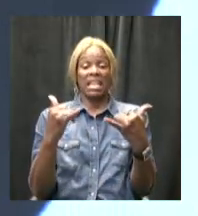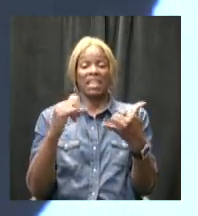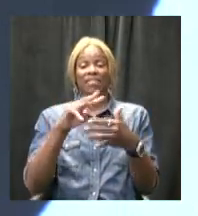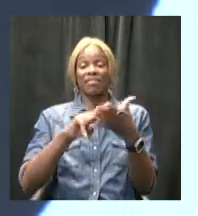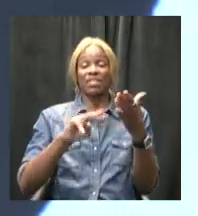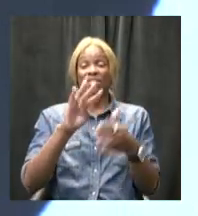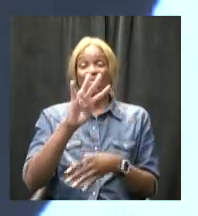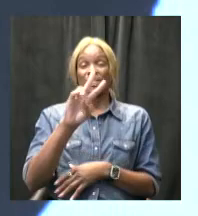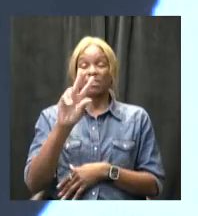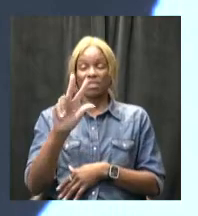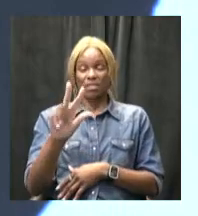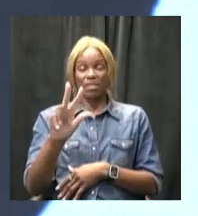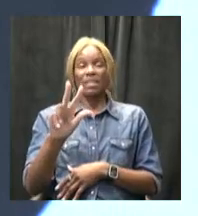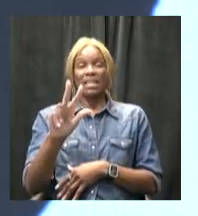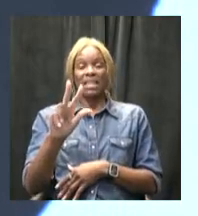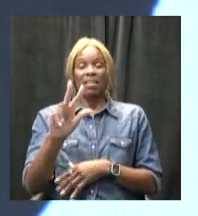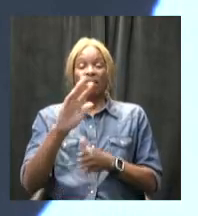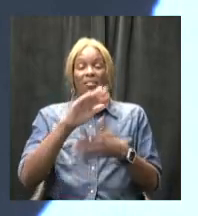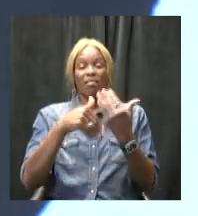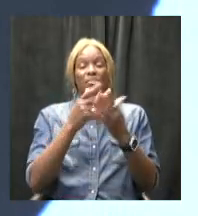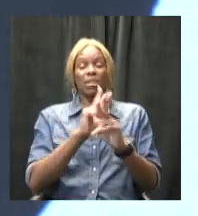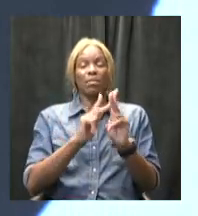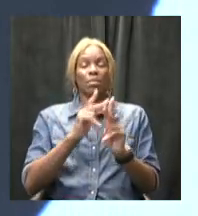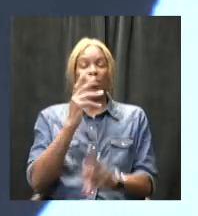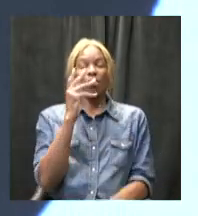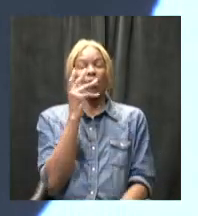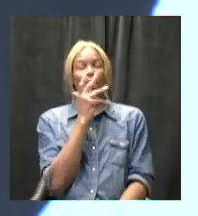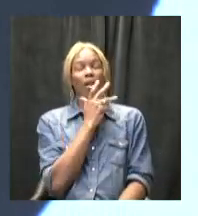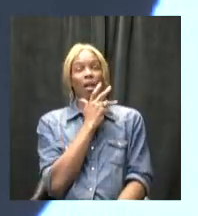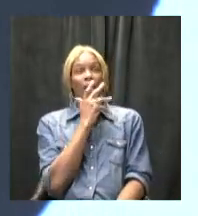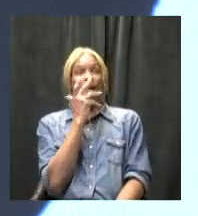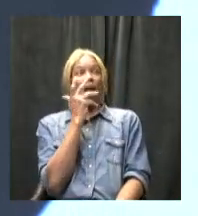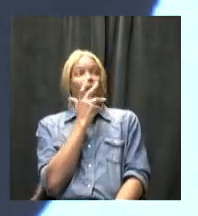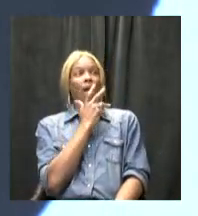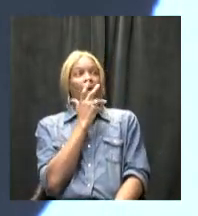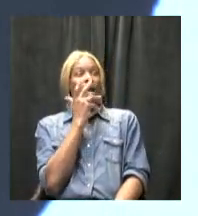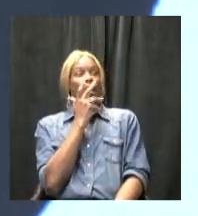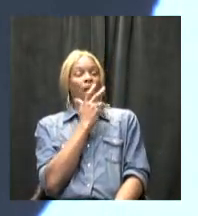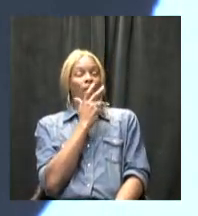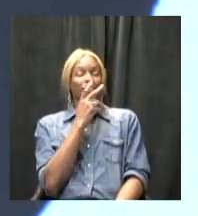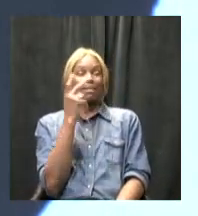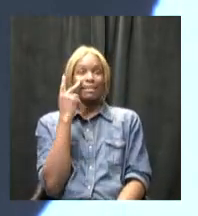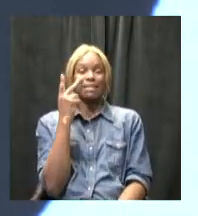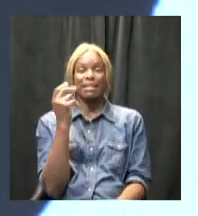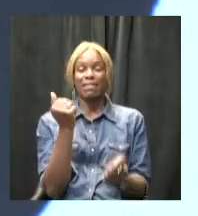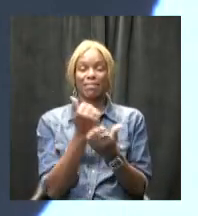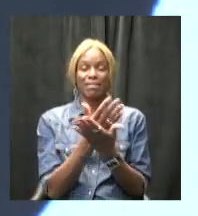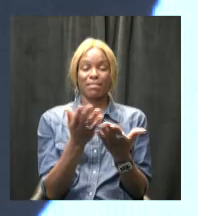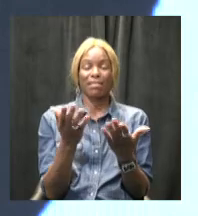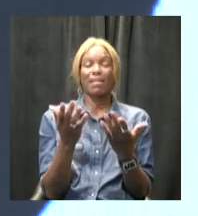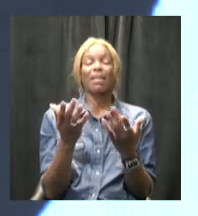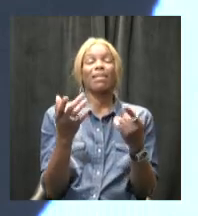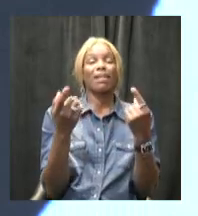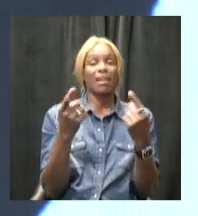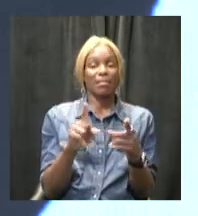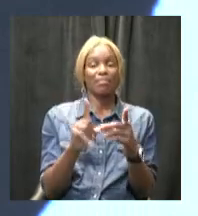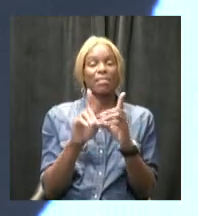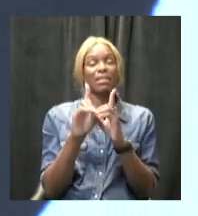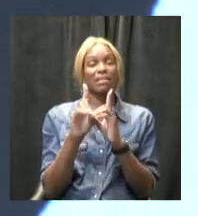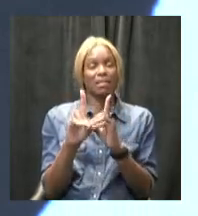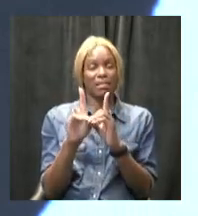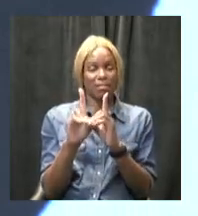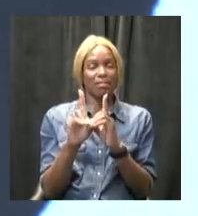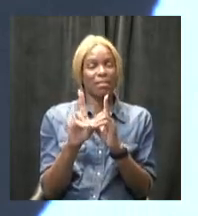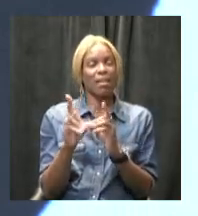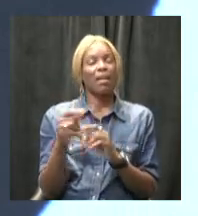says, and everyone was filled with awe at the many wonders and signs performed by the apostles. I